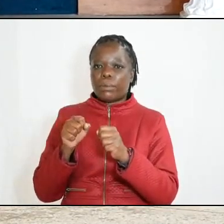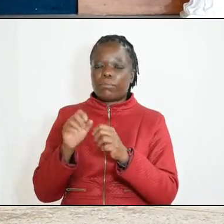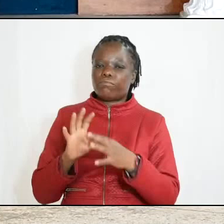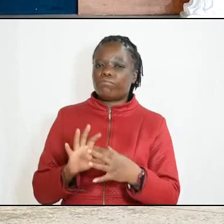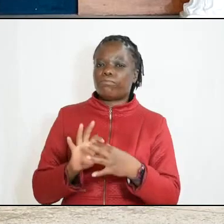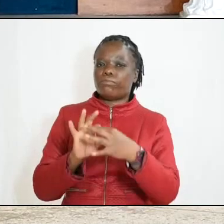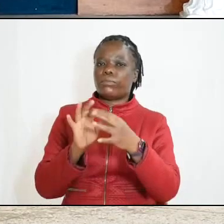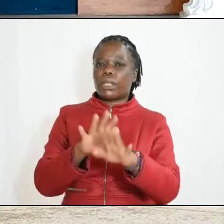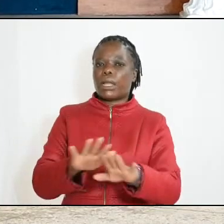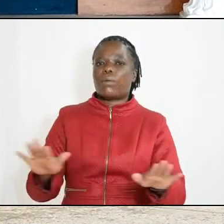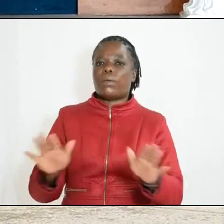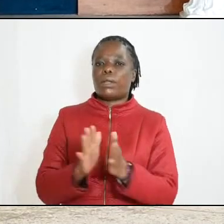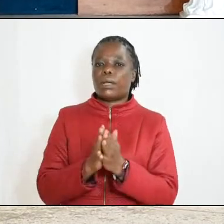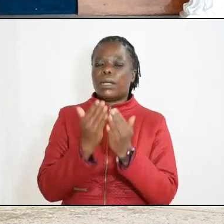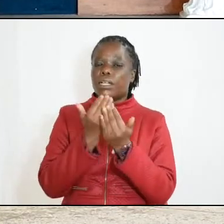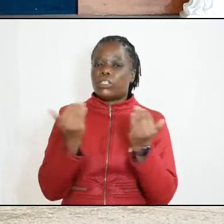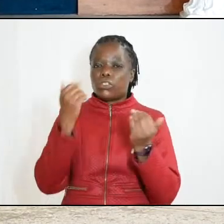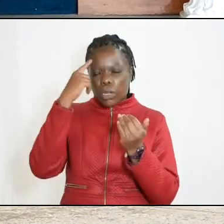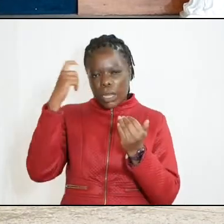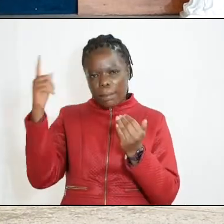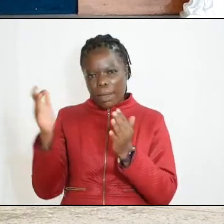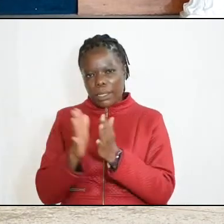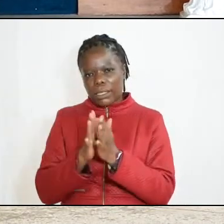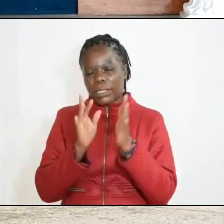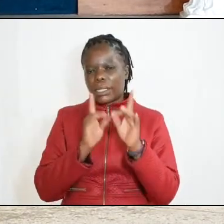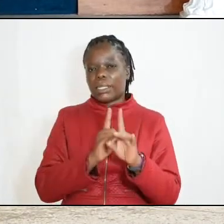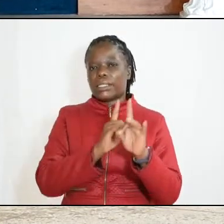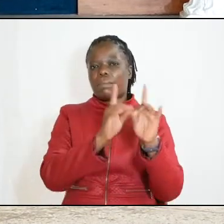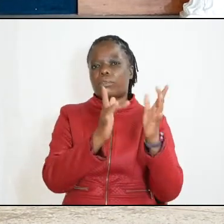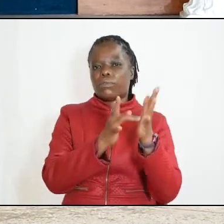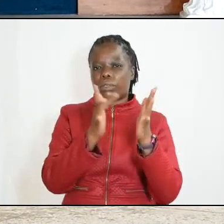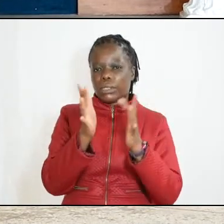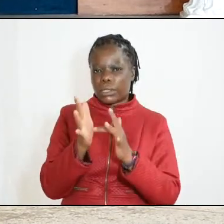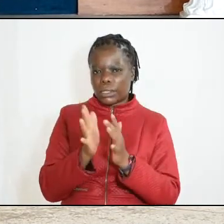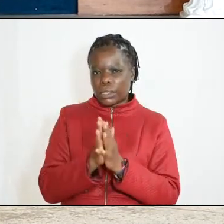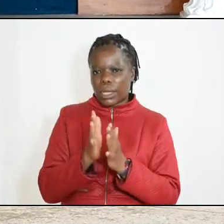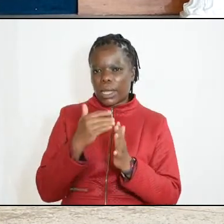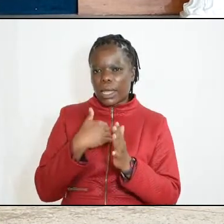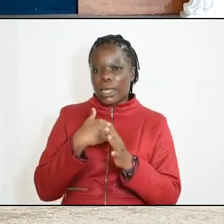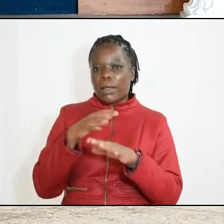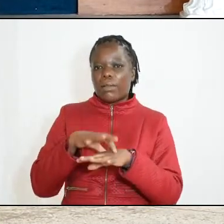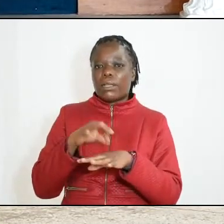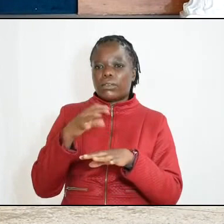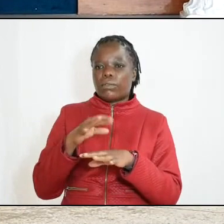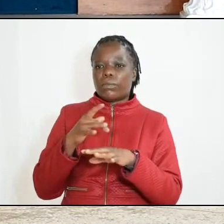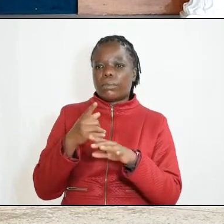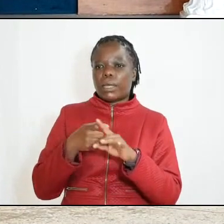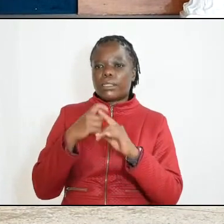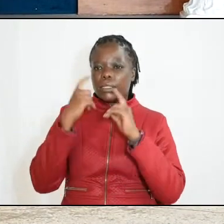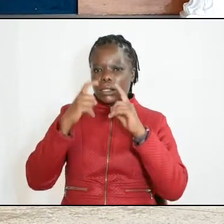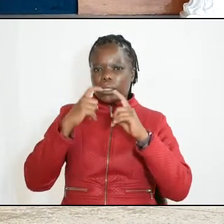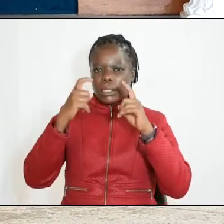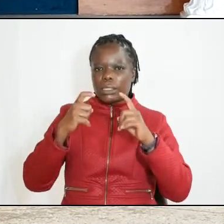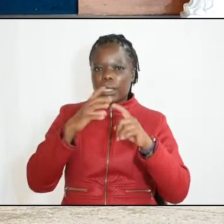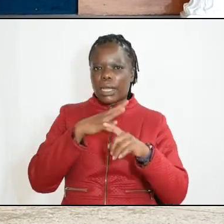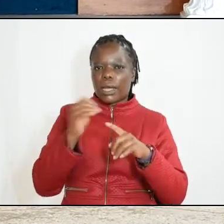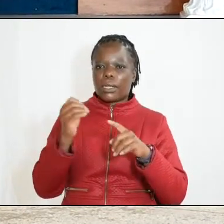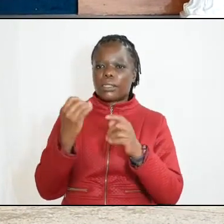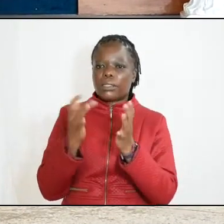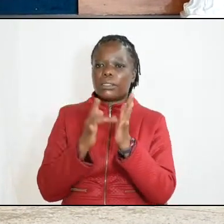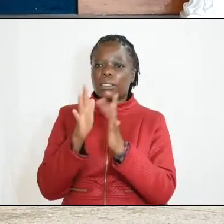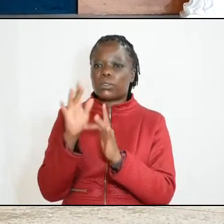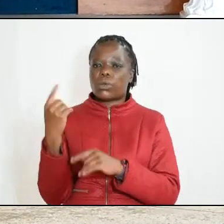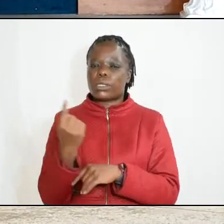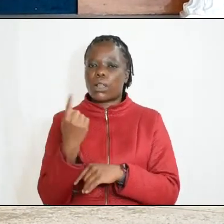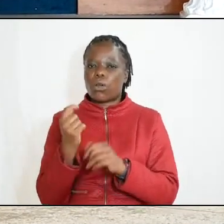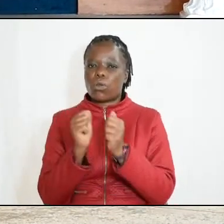brow. Children, just imagine, the disciples of Jesus had fled from the dreadful scene, and Jesus was all alone with